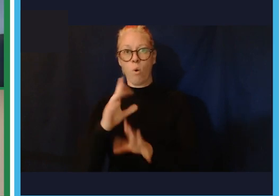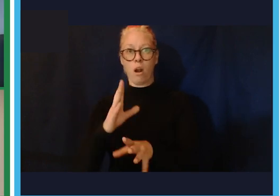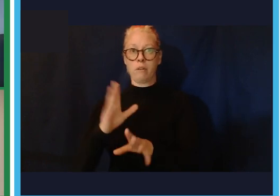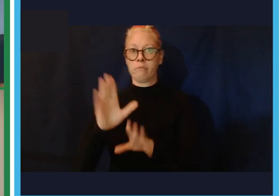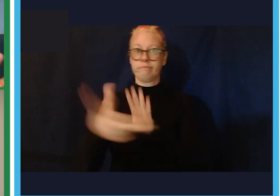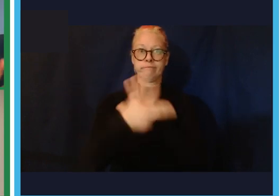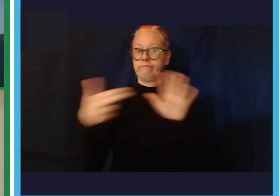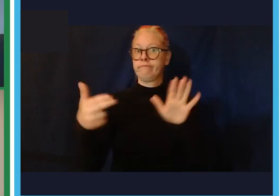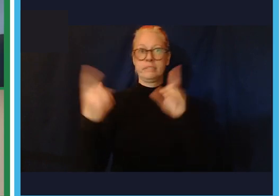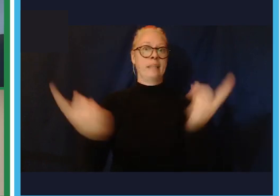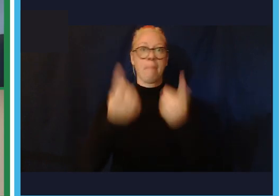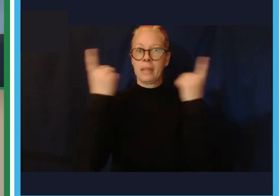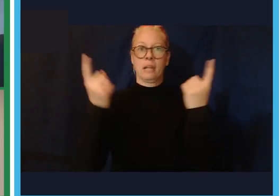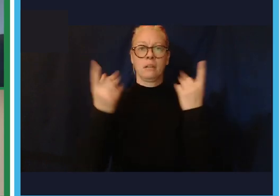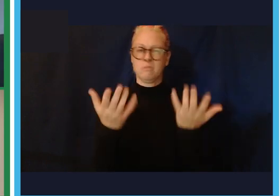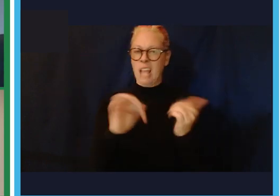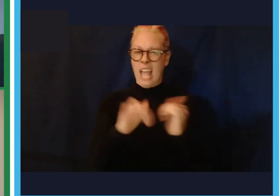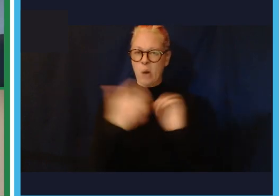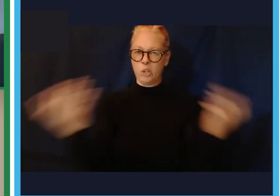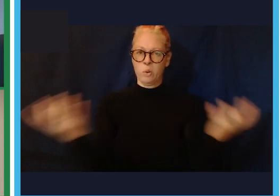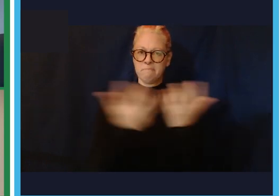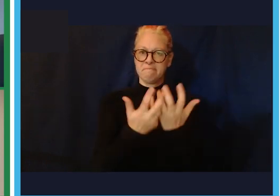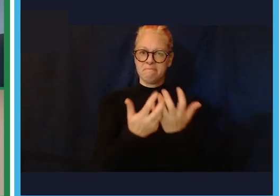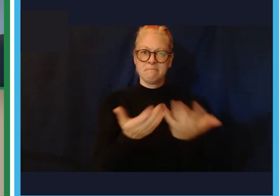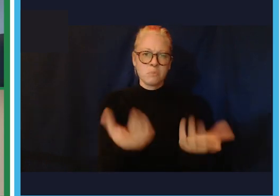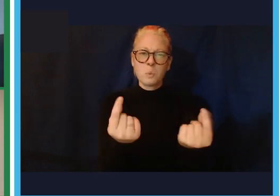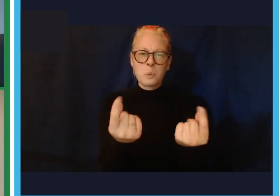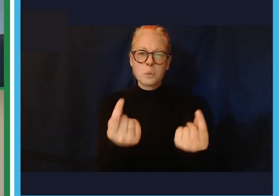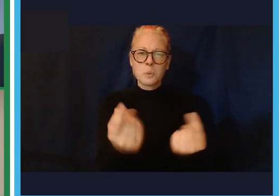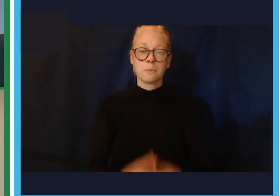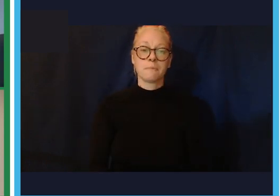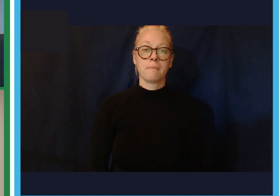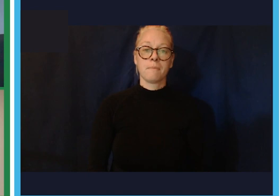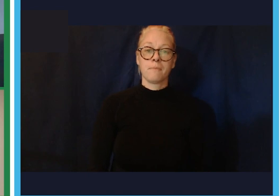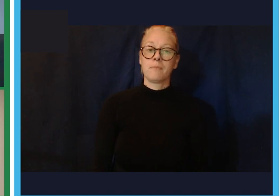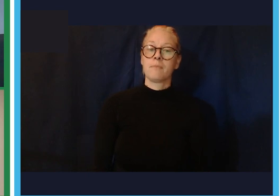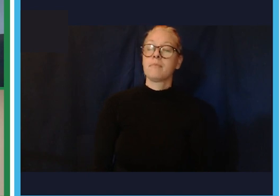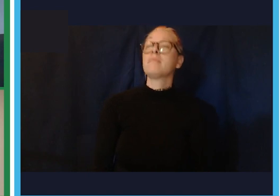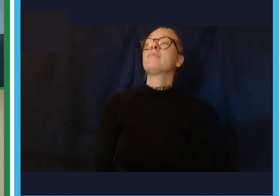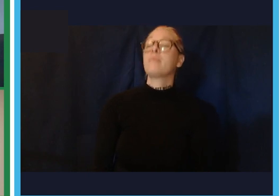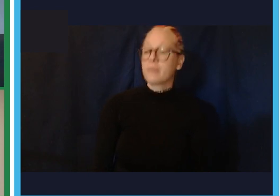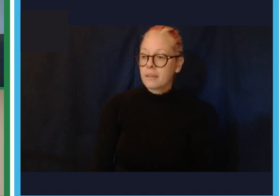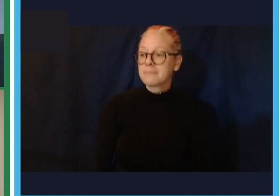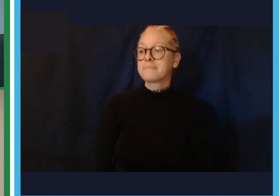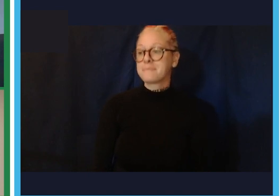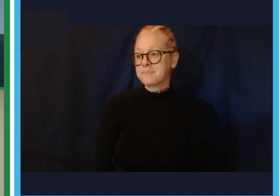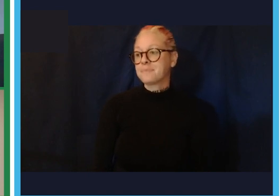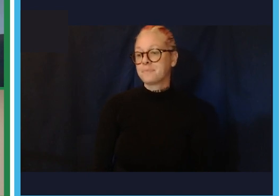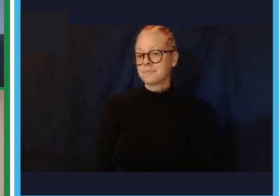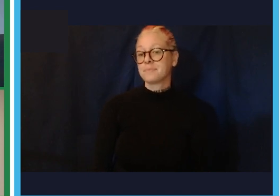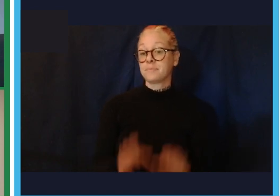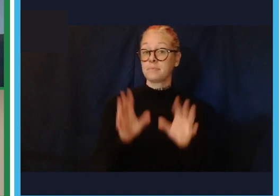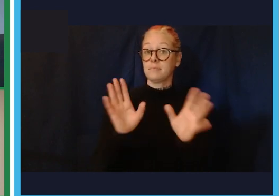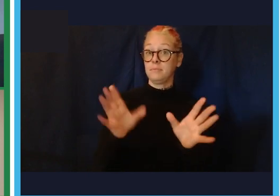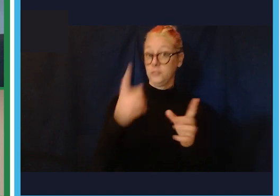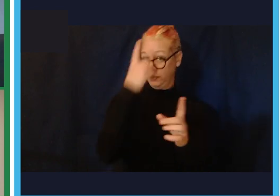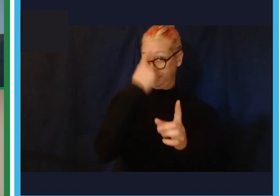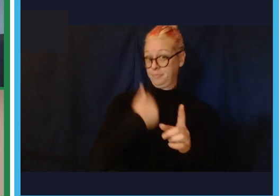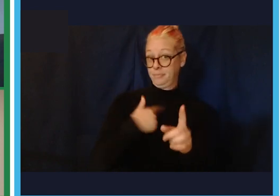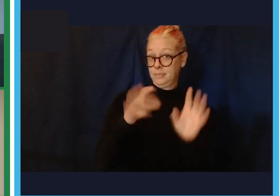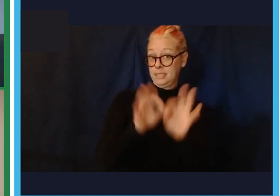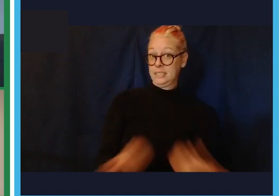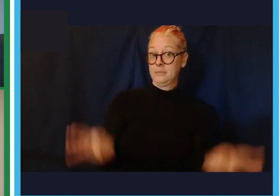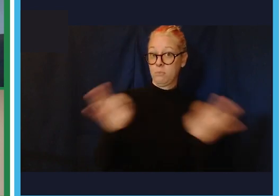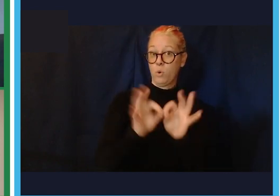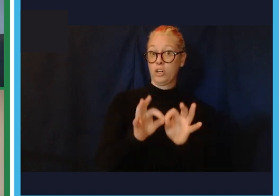right creator and right story to the right producer. Because it's a